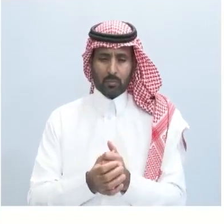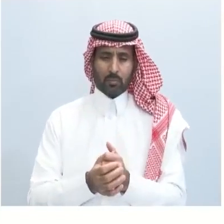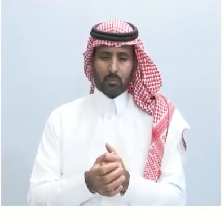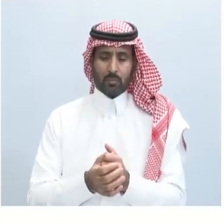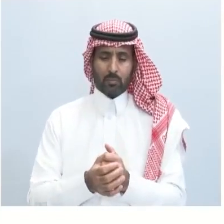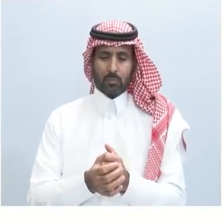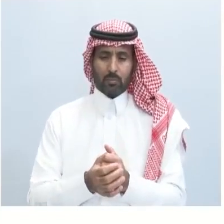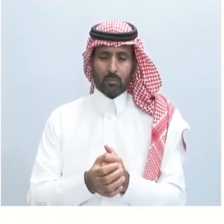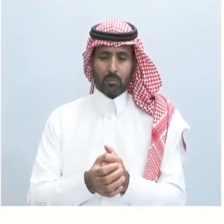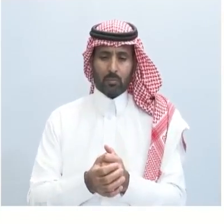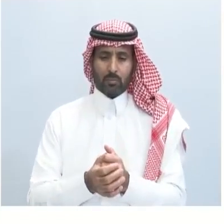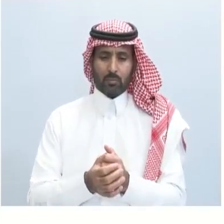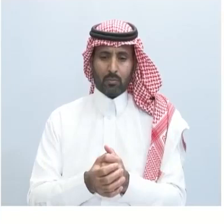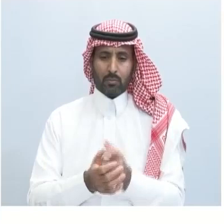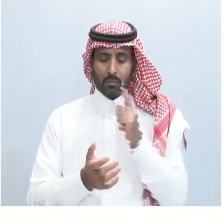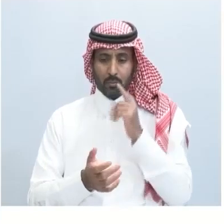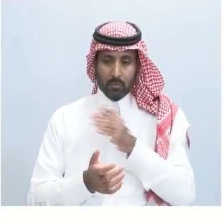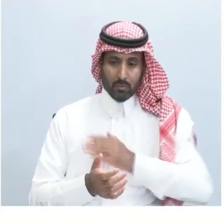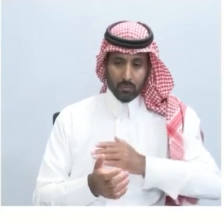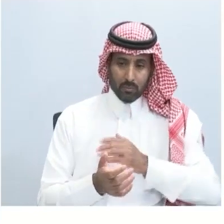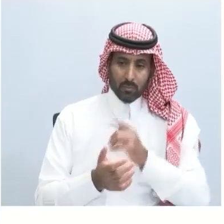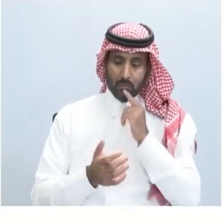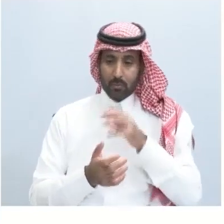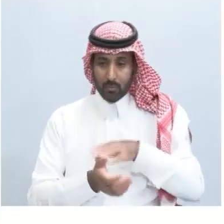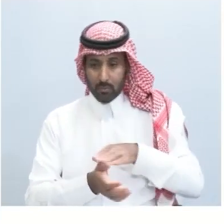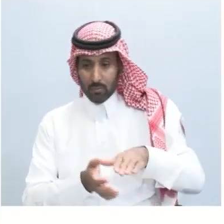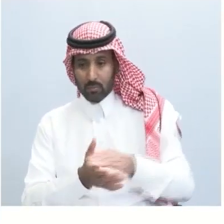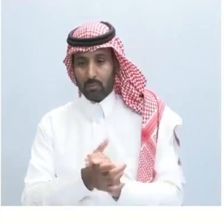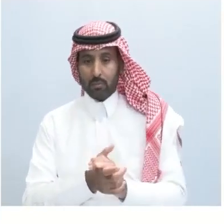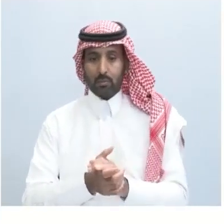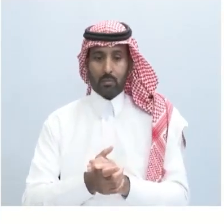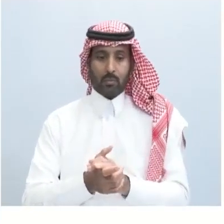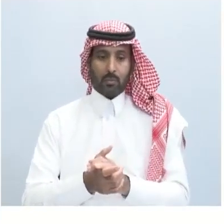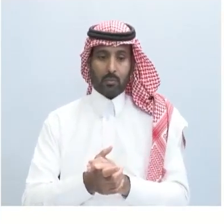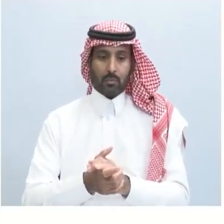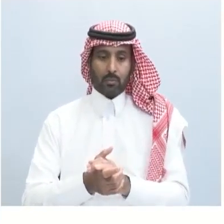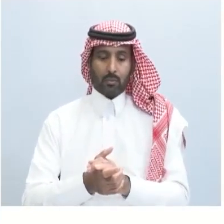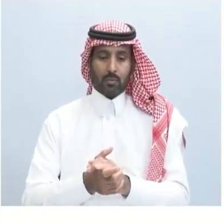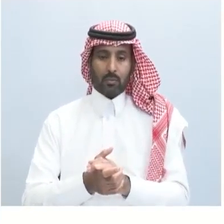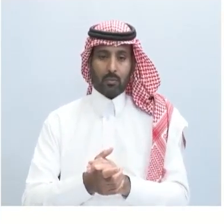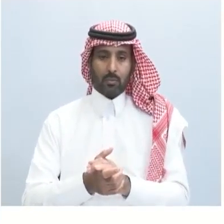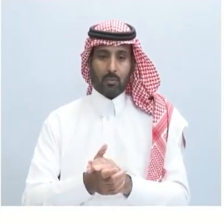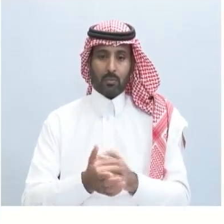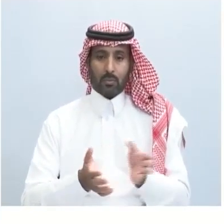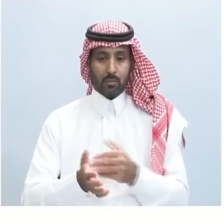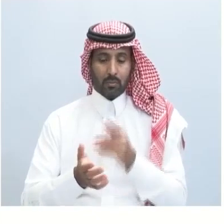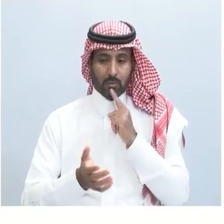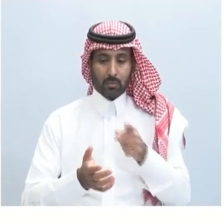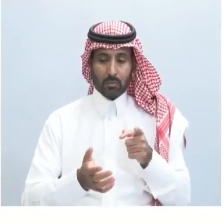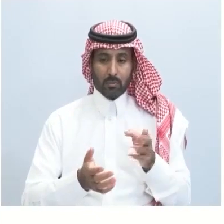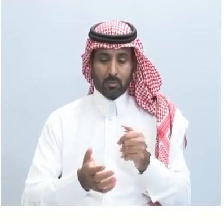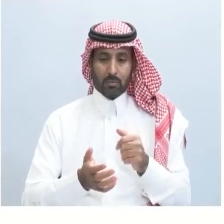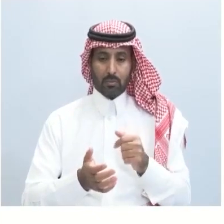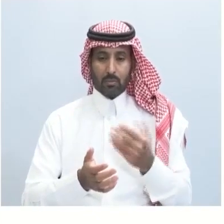the opponent's net or redirected, just to redirect with the player's bodies, but neither kick it nor